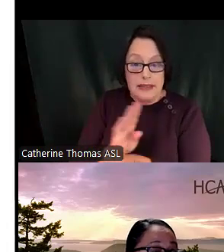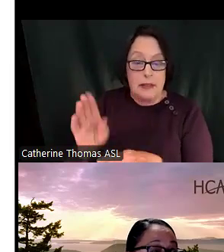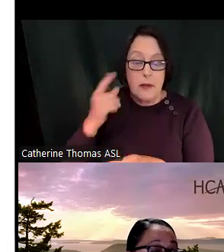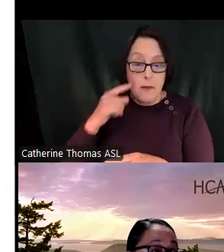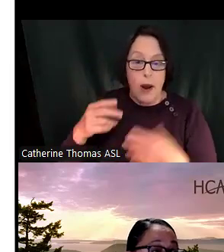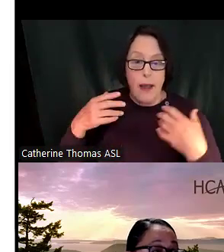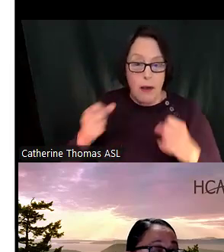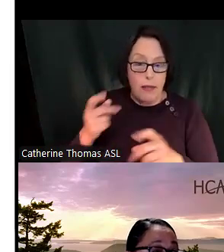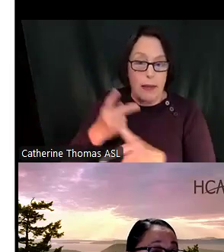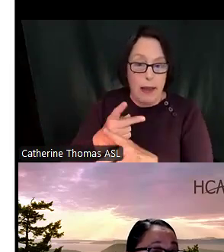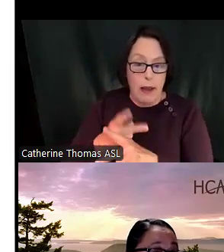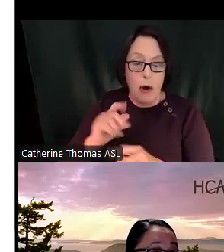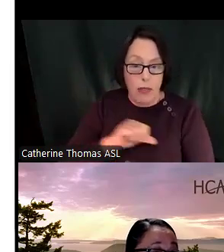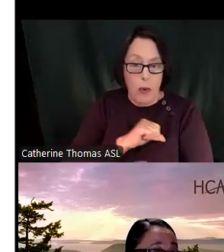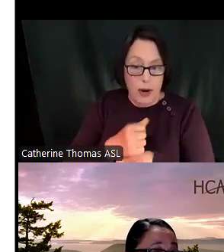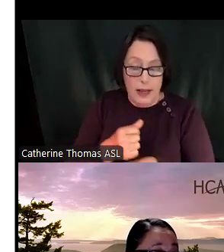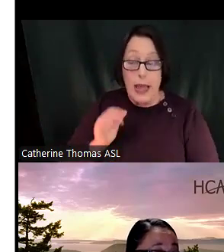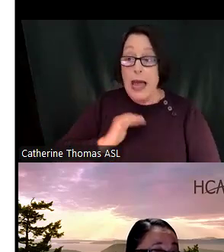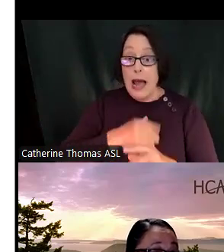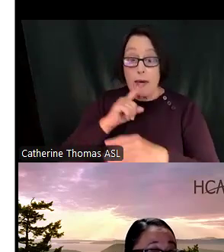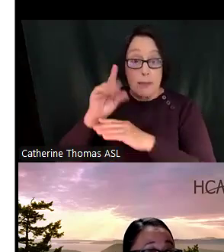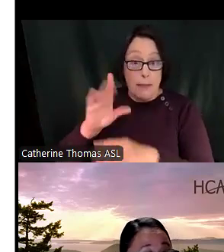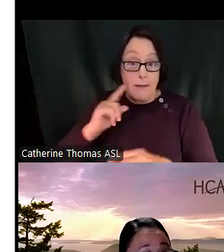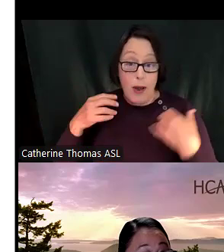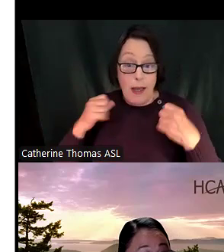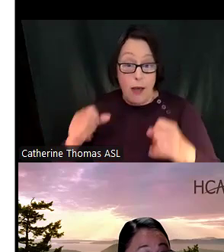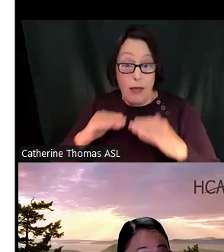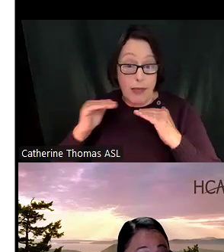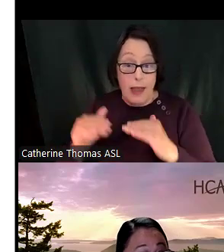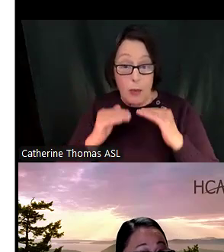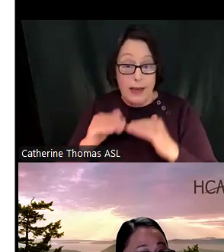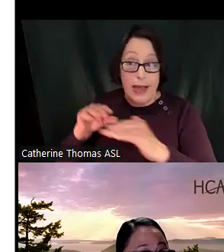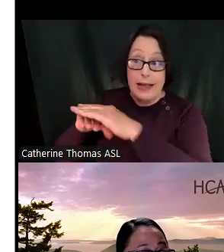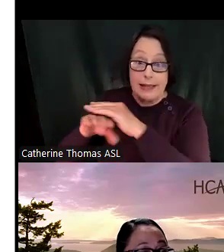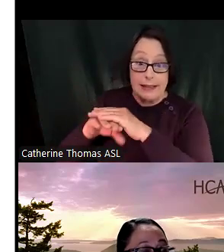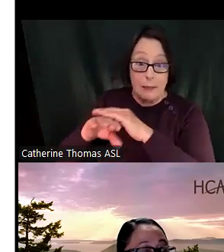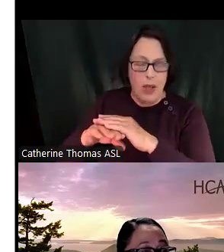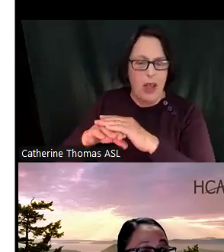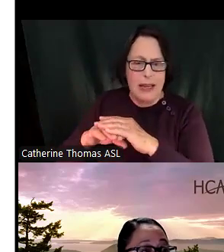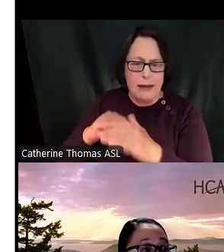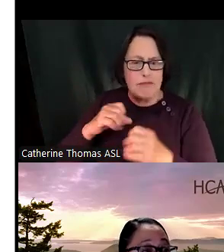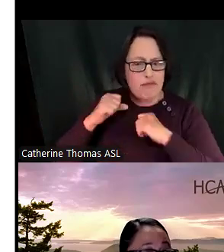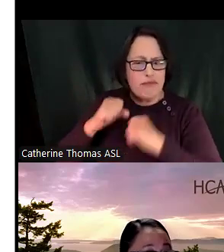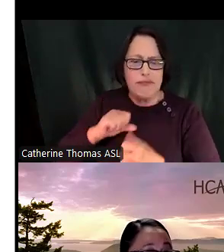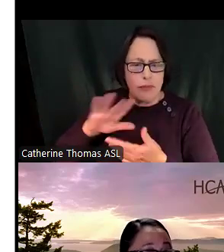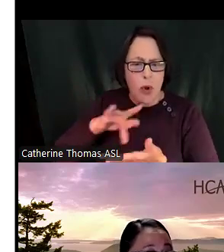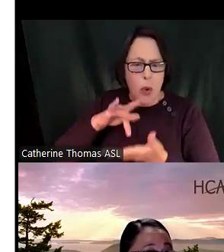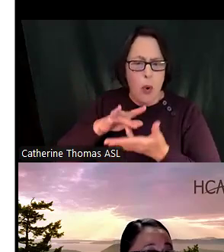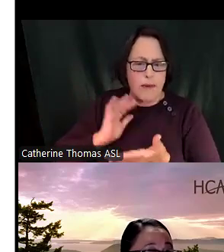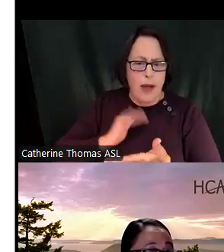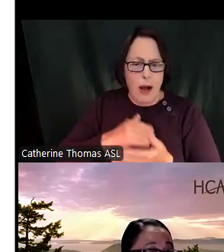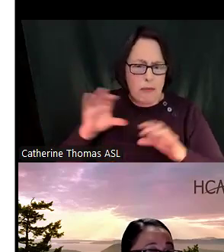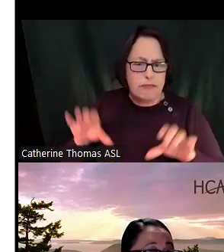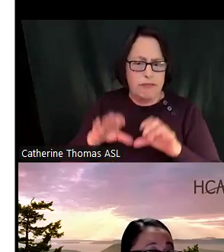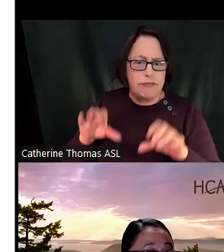Authority. And our commitment for health equity, accessibility is at the core. And so we do